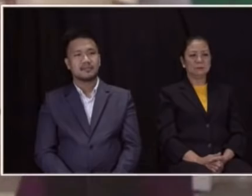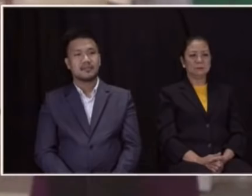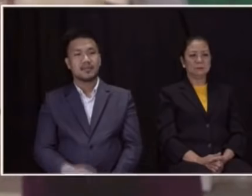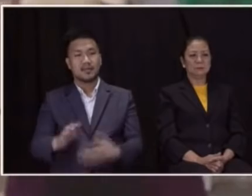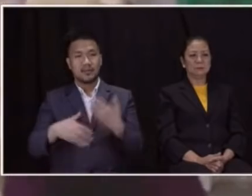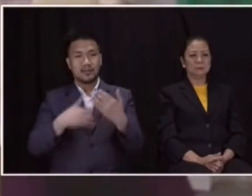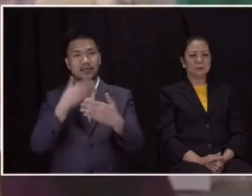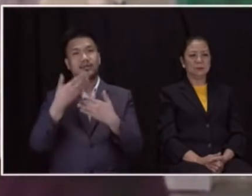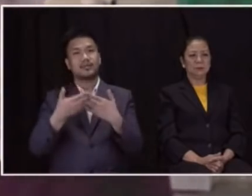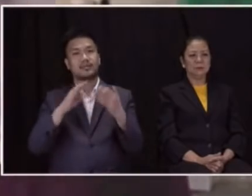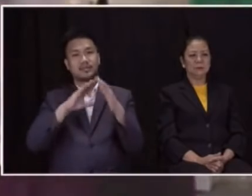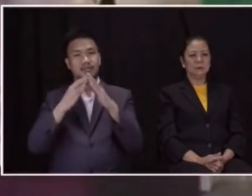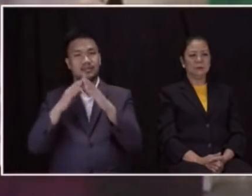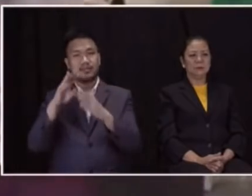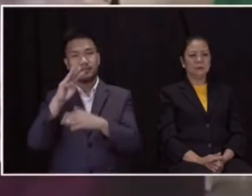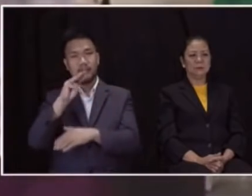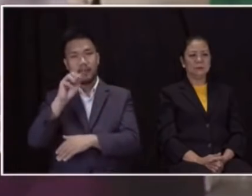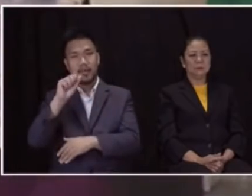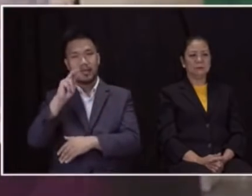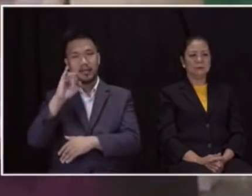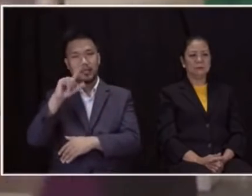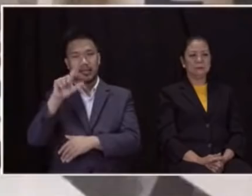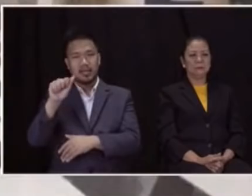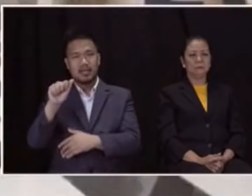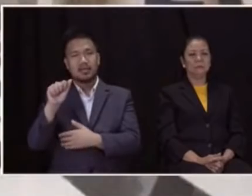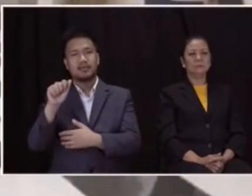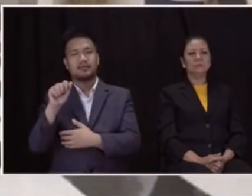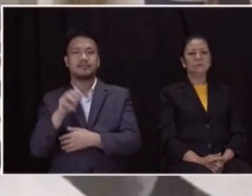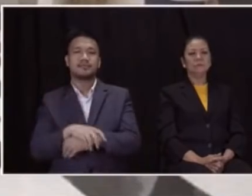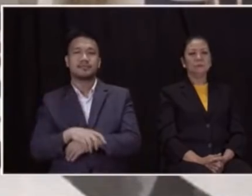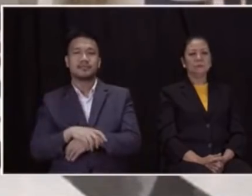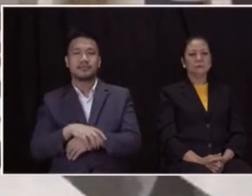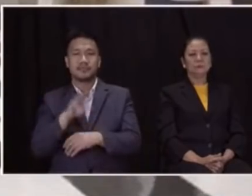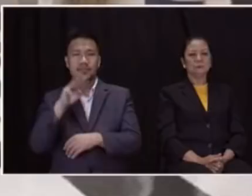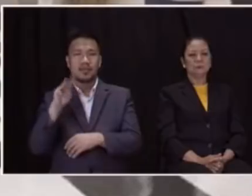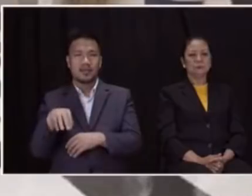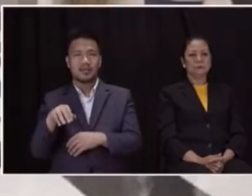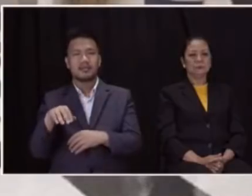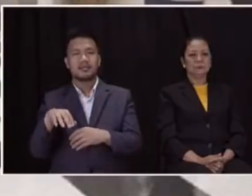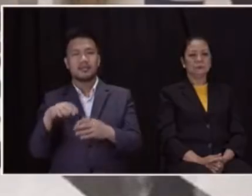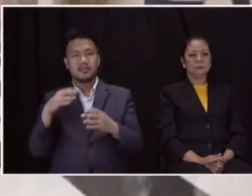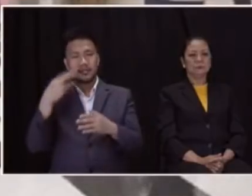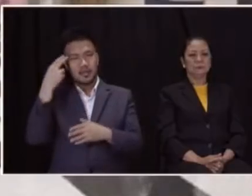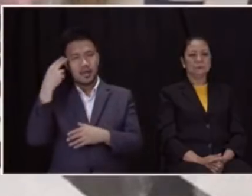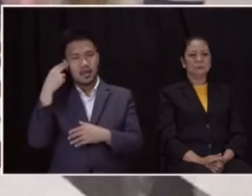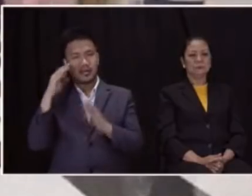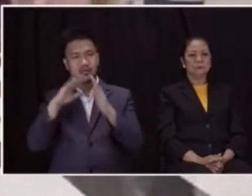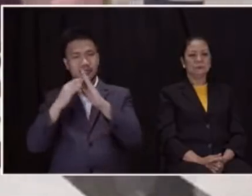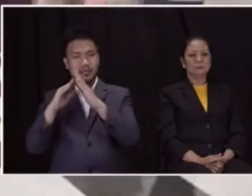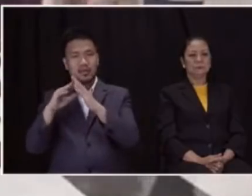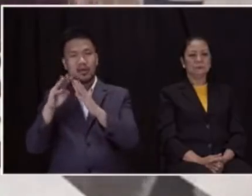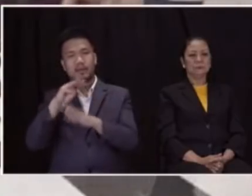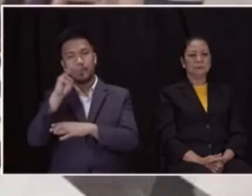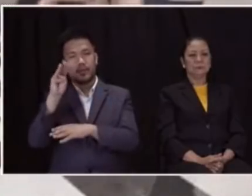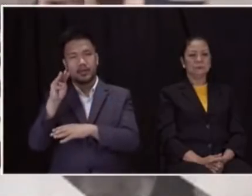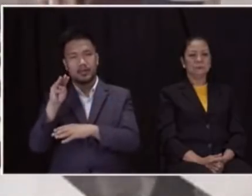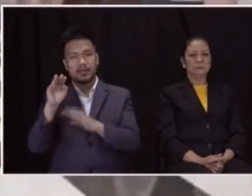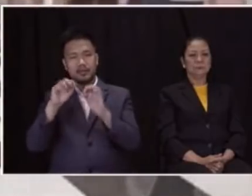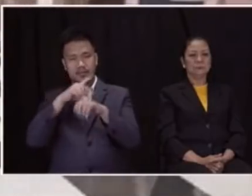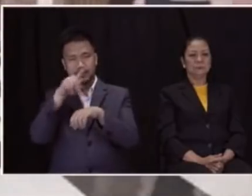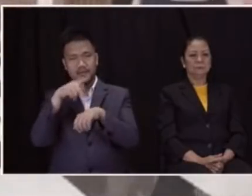City of Manila, capital of the Republic of the Philippines, founded on June